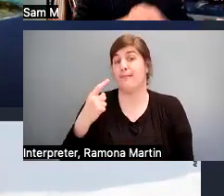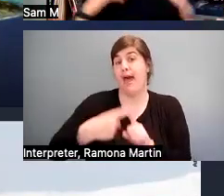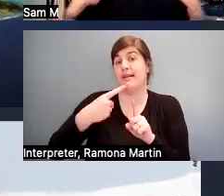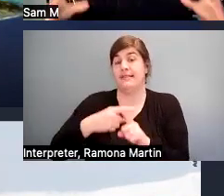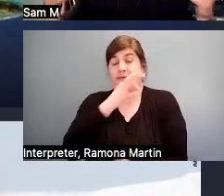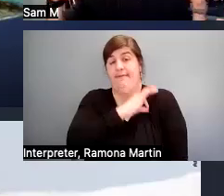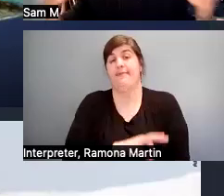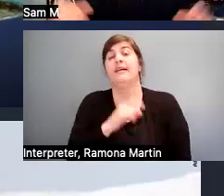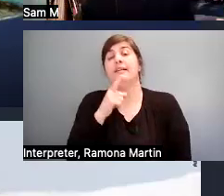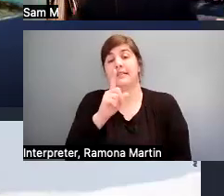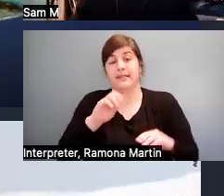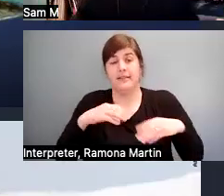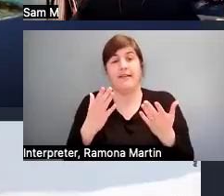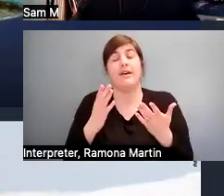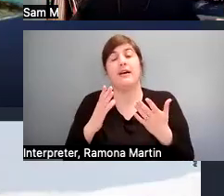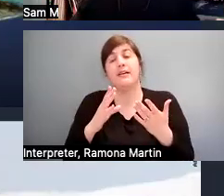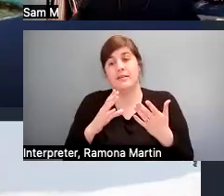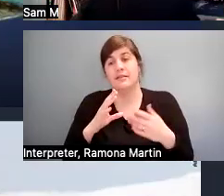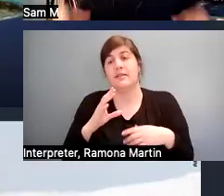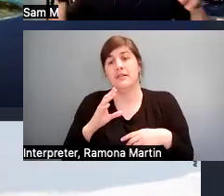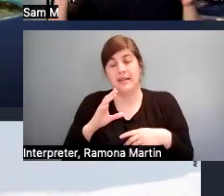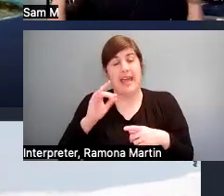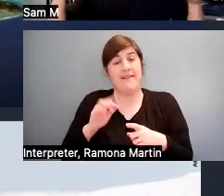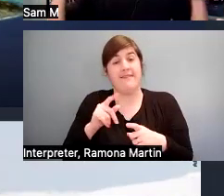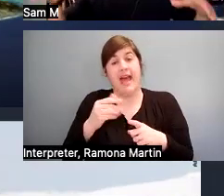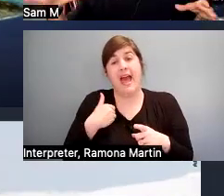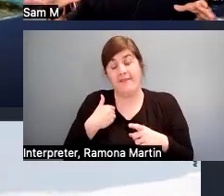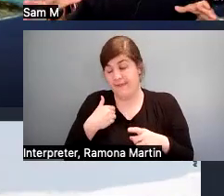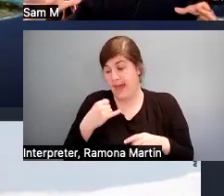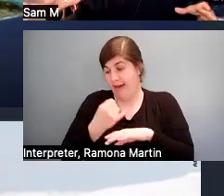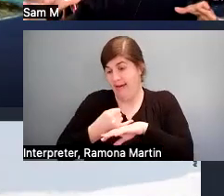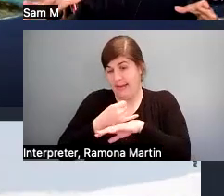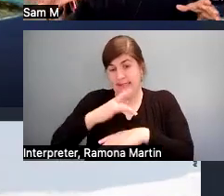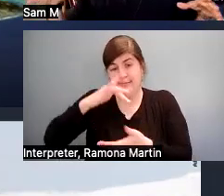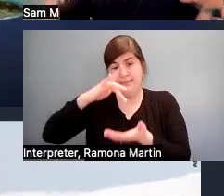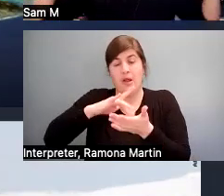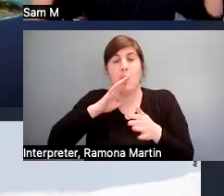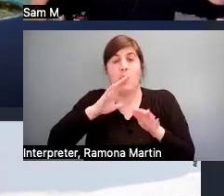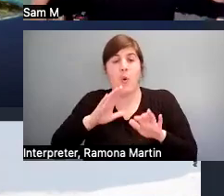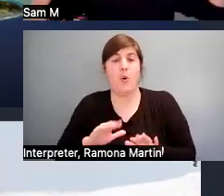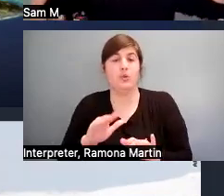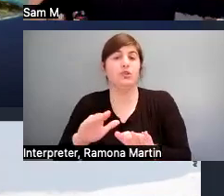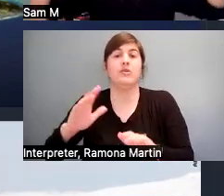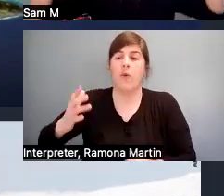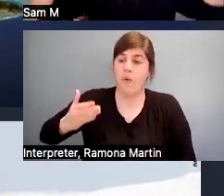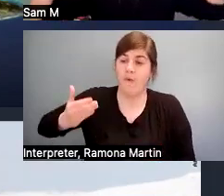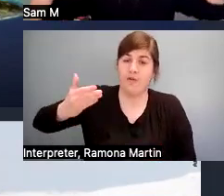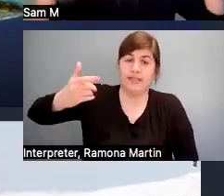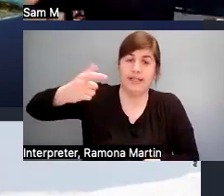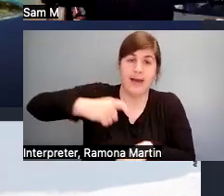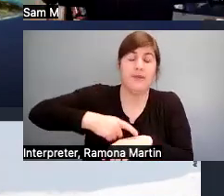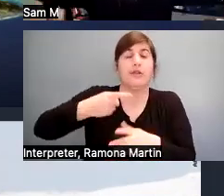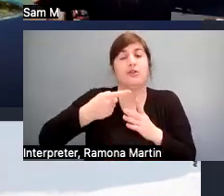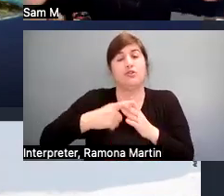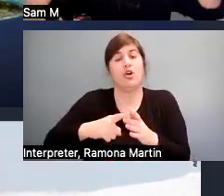also supply the basis for coral reefs. If you have volcanic islands in the middle of the ocean, over time they start to break